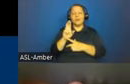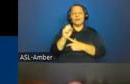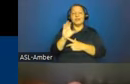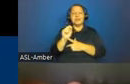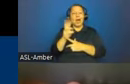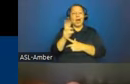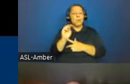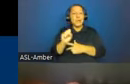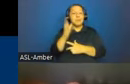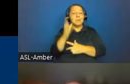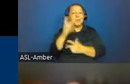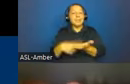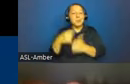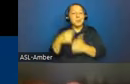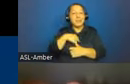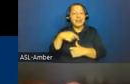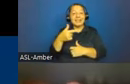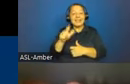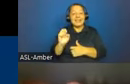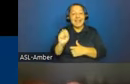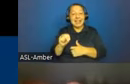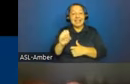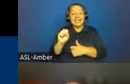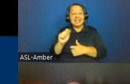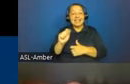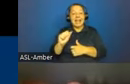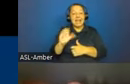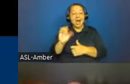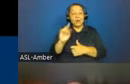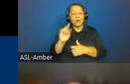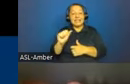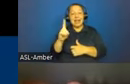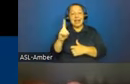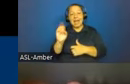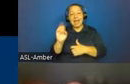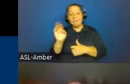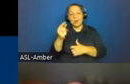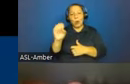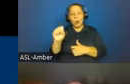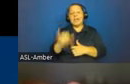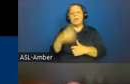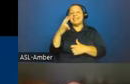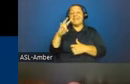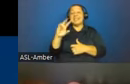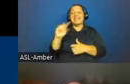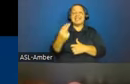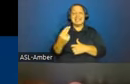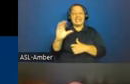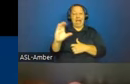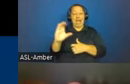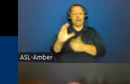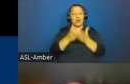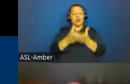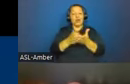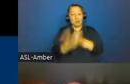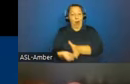Cristo de Burgos, which was a 19th, or sorry, 17th century wreck, which has just